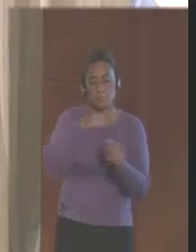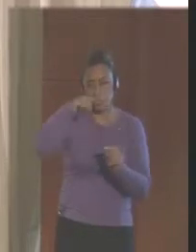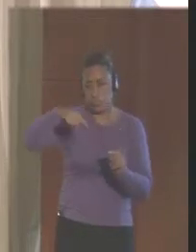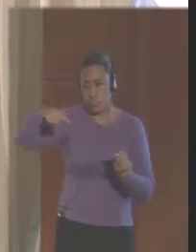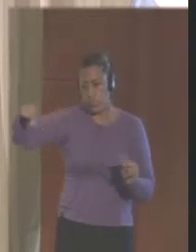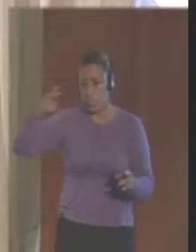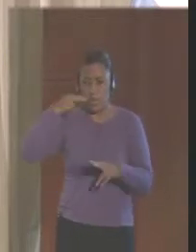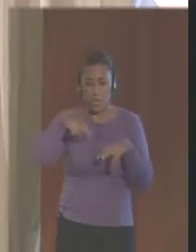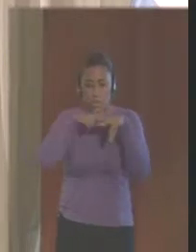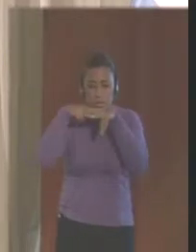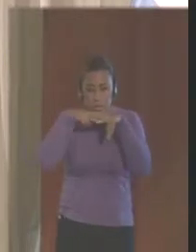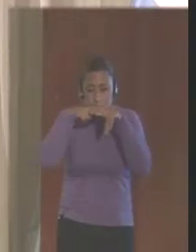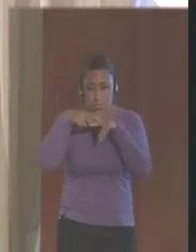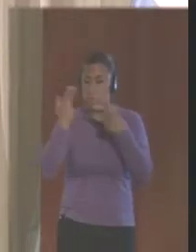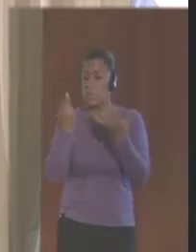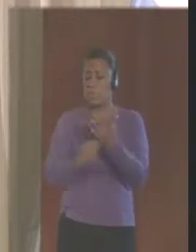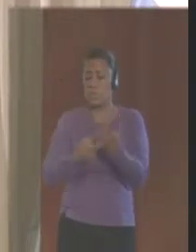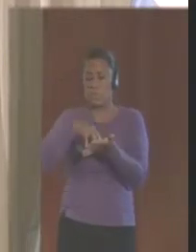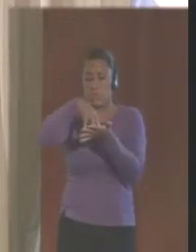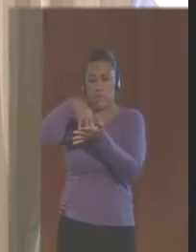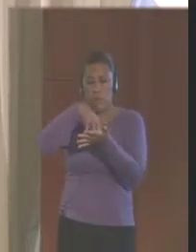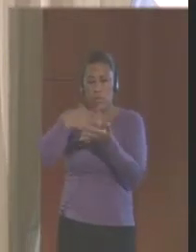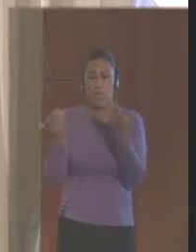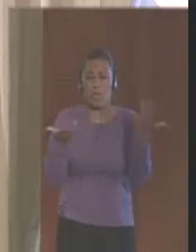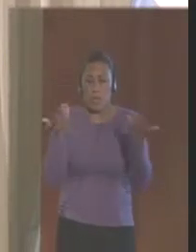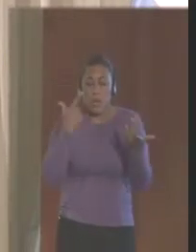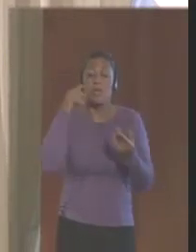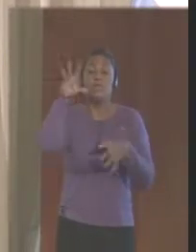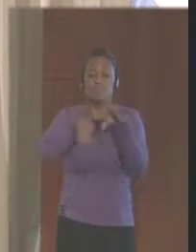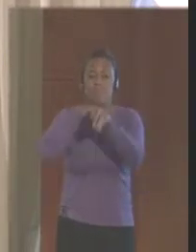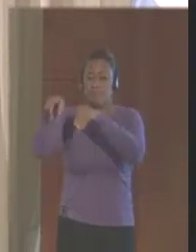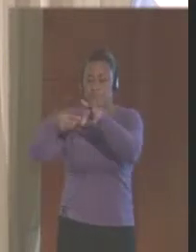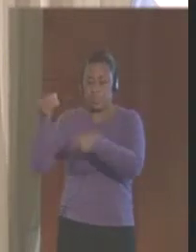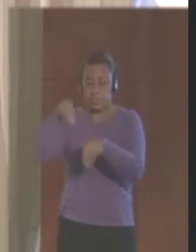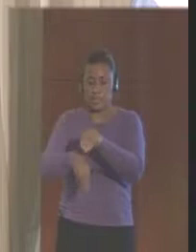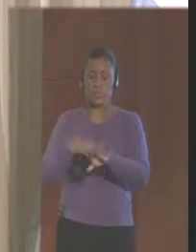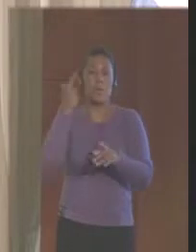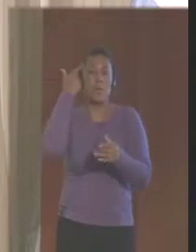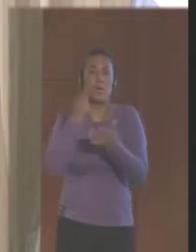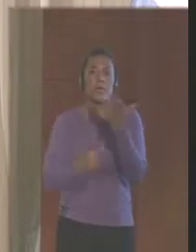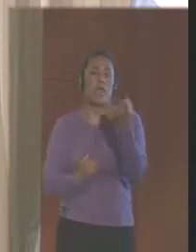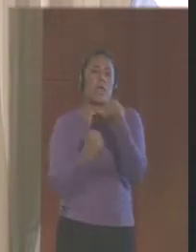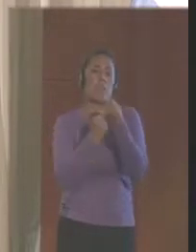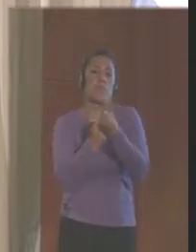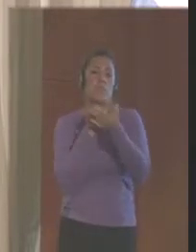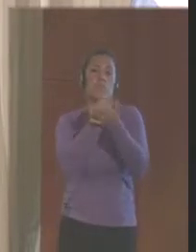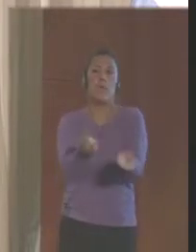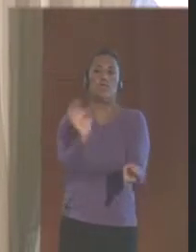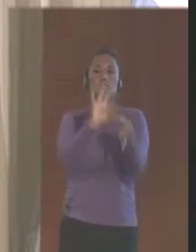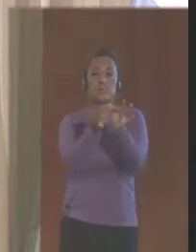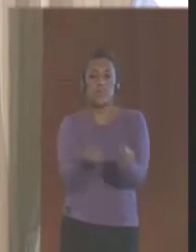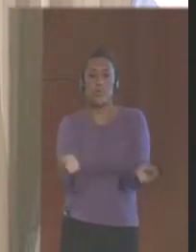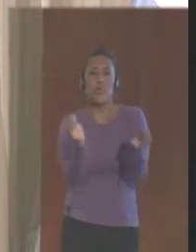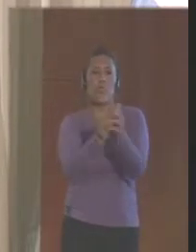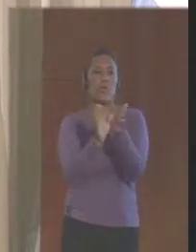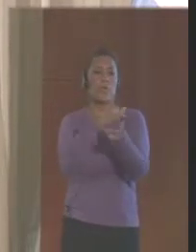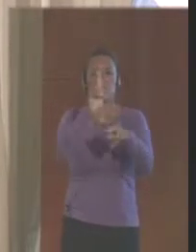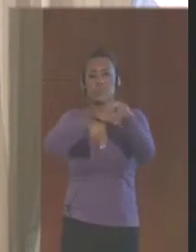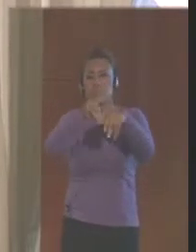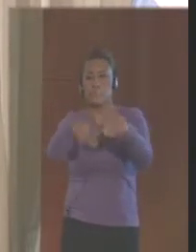country's resilience by helping to draft and implement climate change adaptation